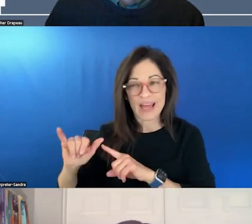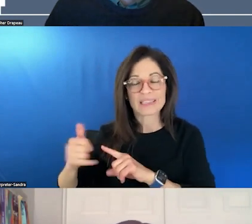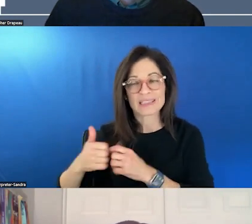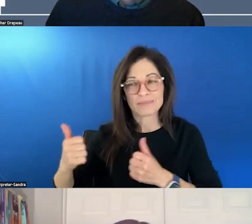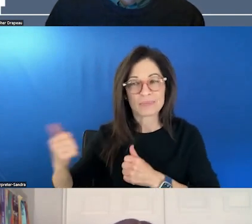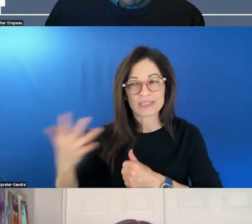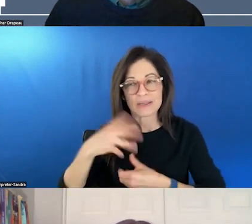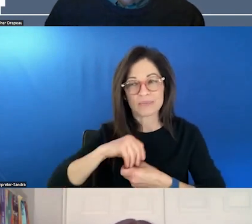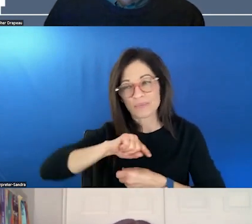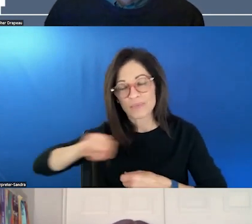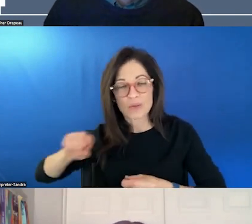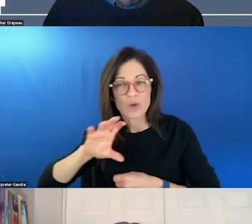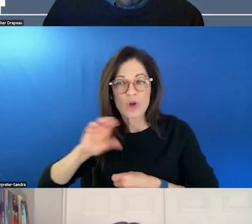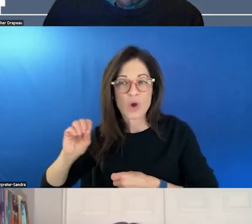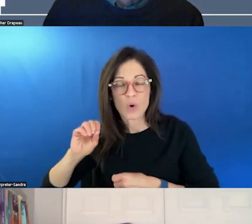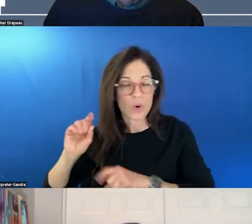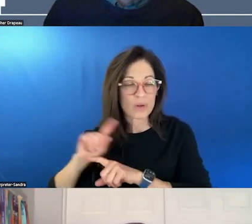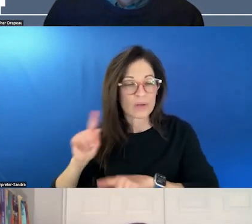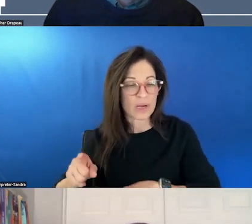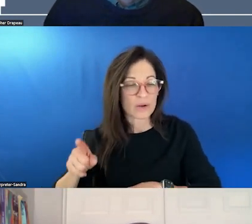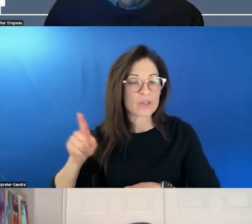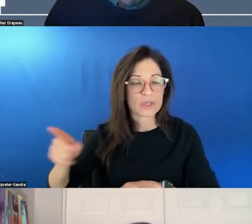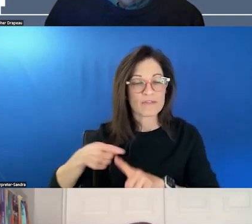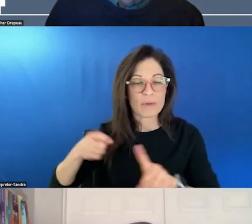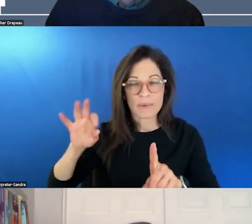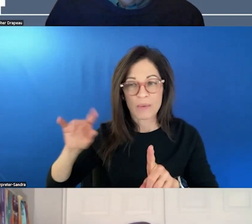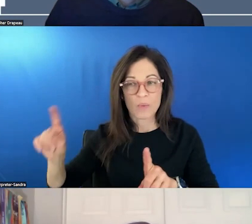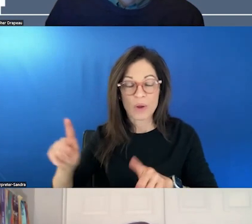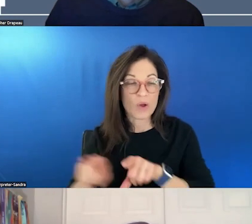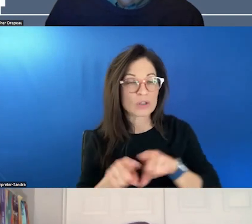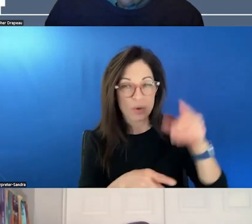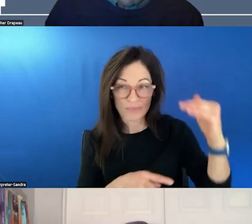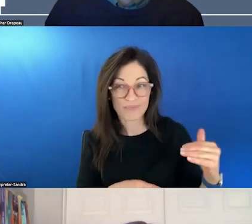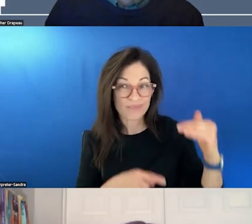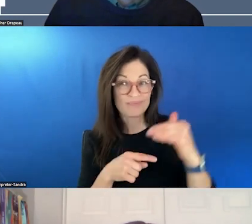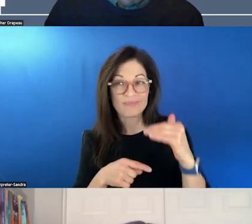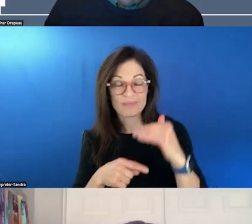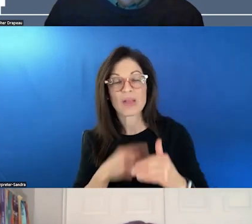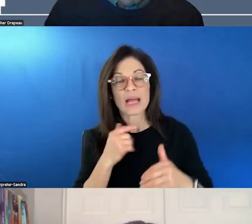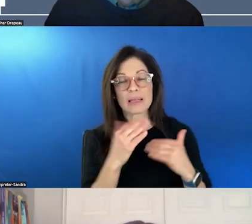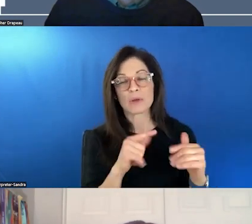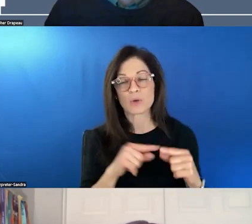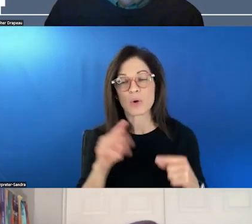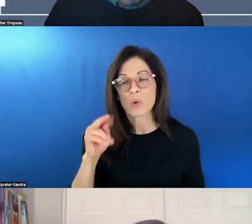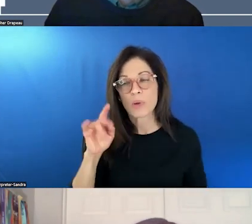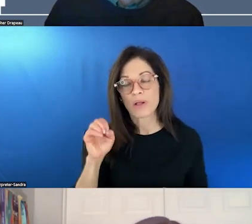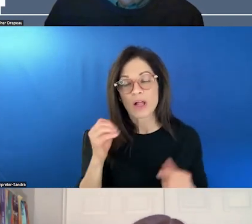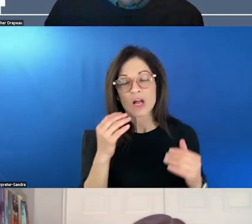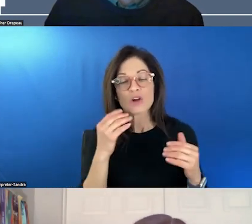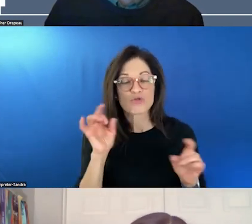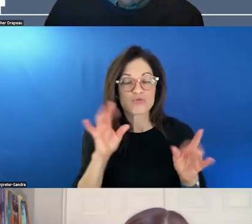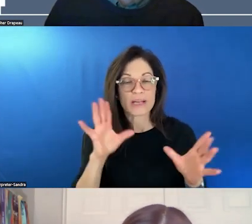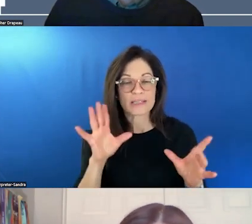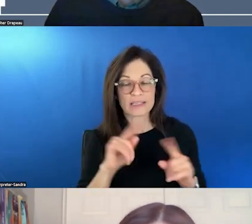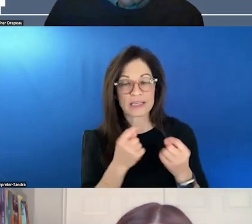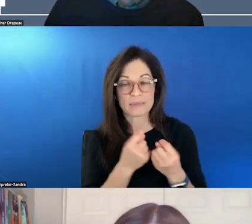that are co-responders that are initiated out of 911. And we also have it limited to mobile crisis teams that do in-community